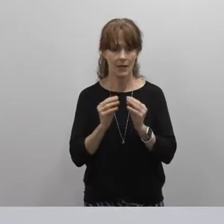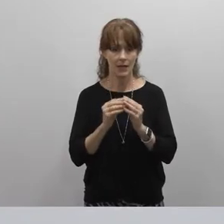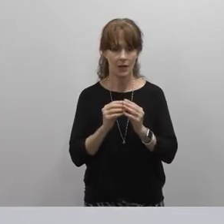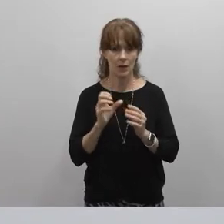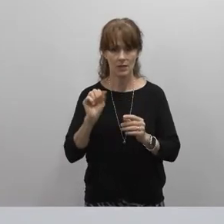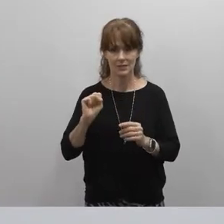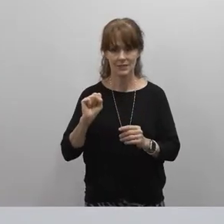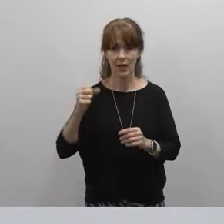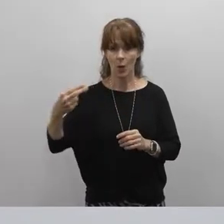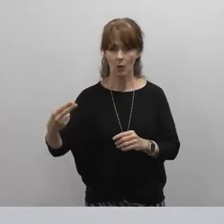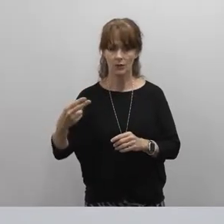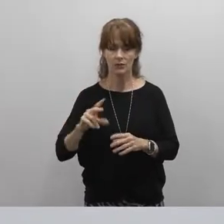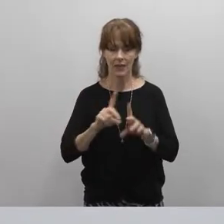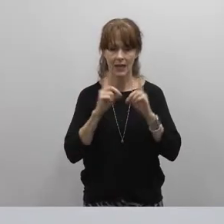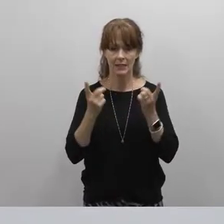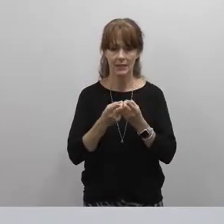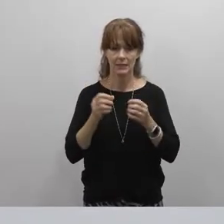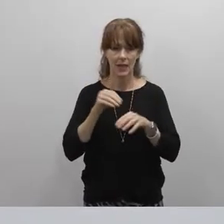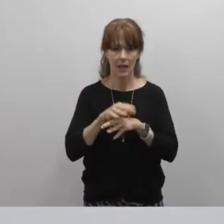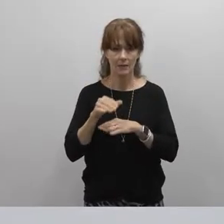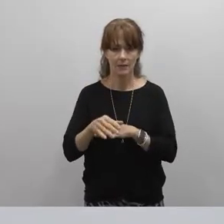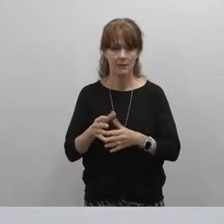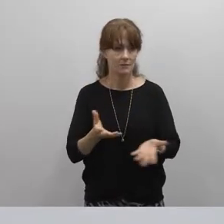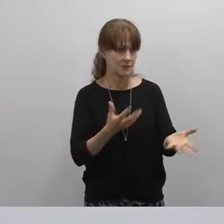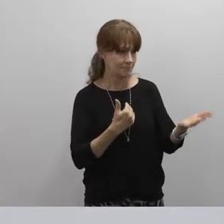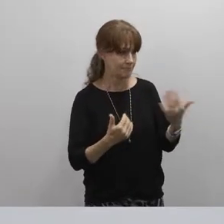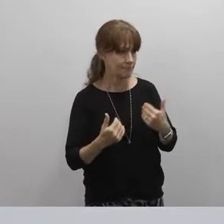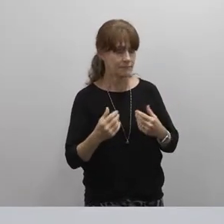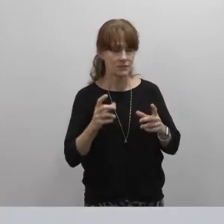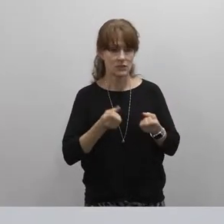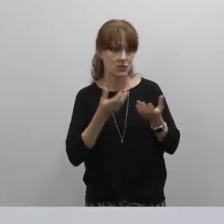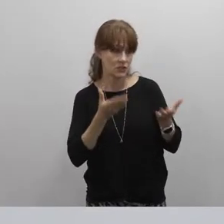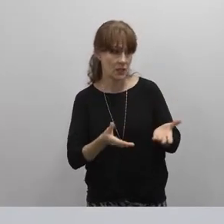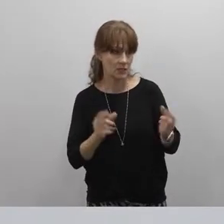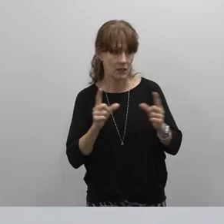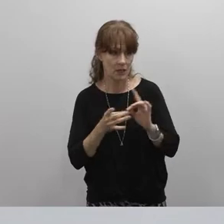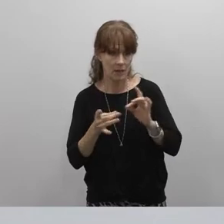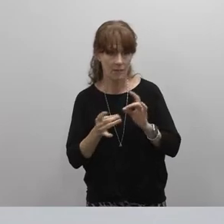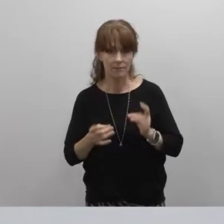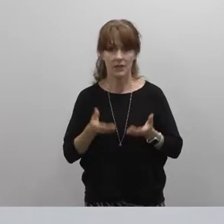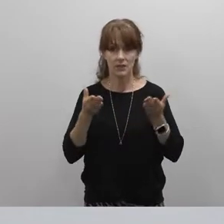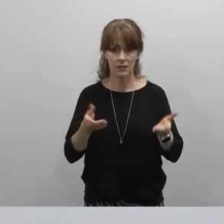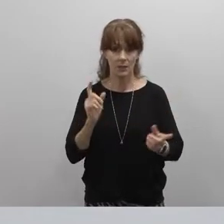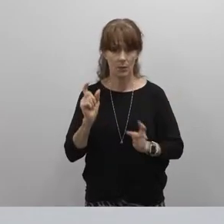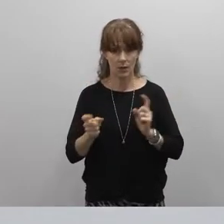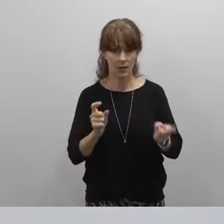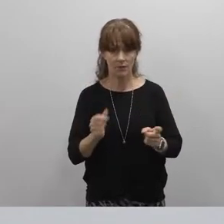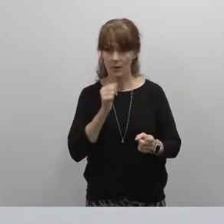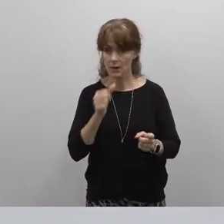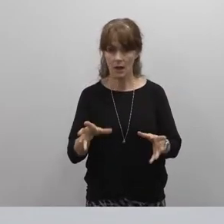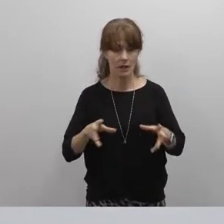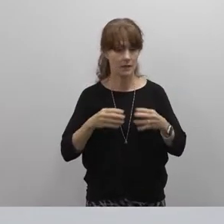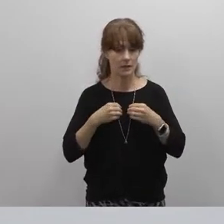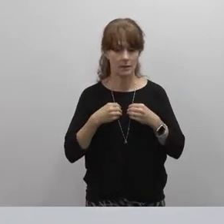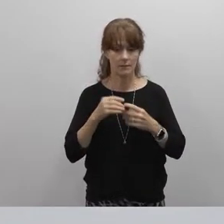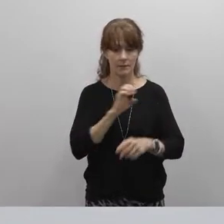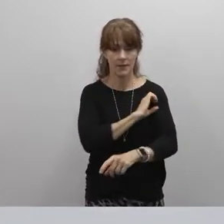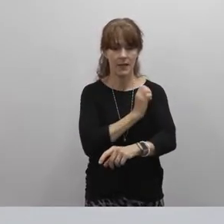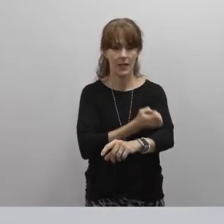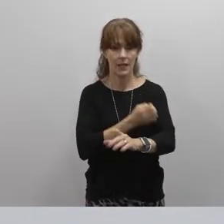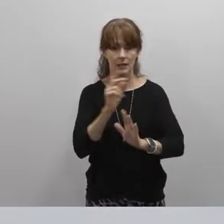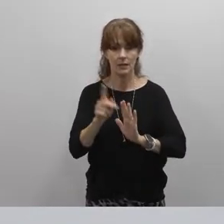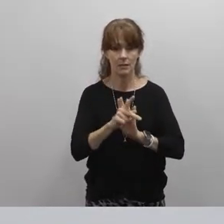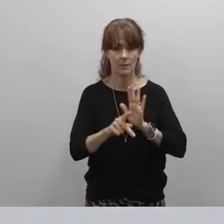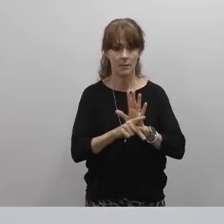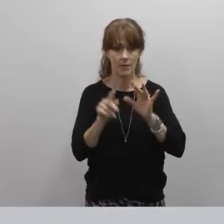stakeholders and district admin to gain suggestions and comments. All the suggestions that were given were not accepted, and the energy policy remains